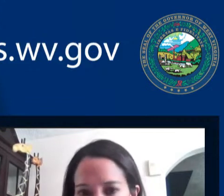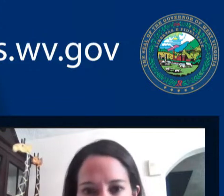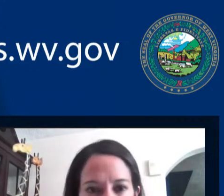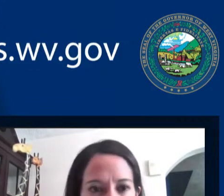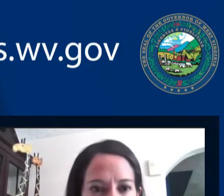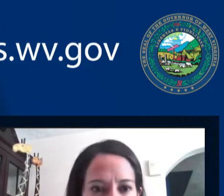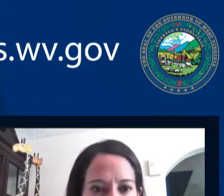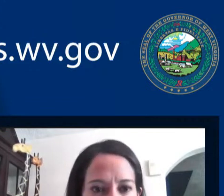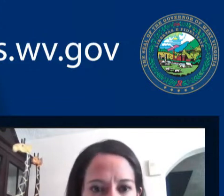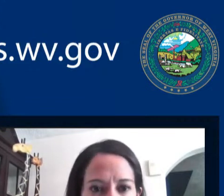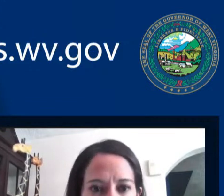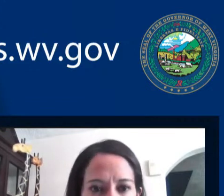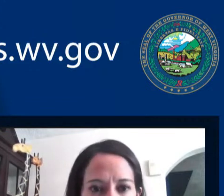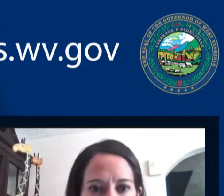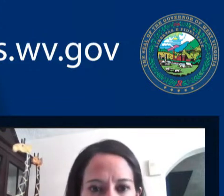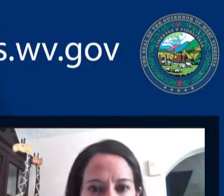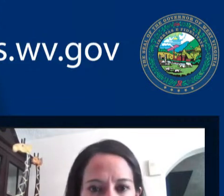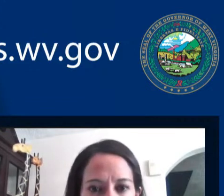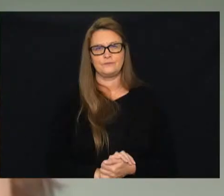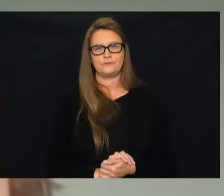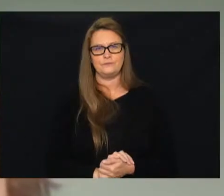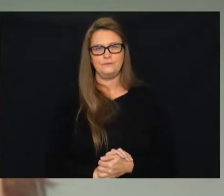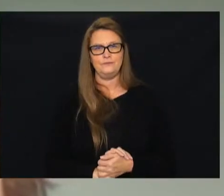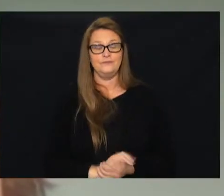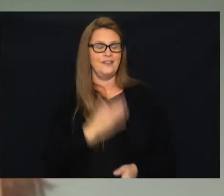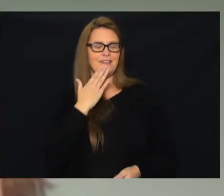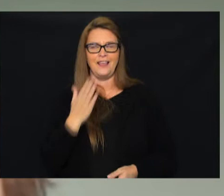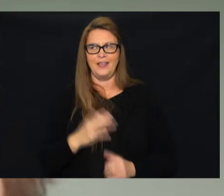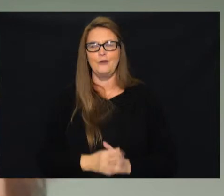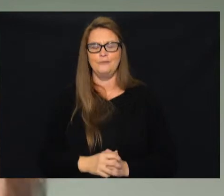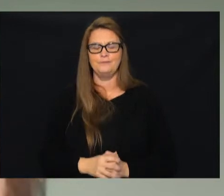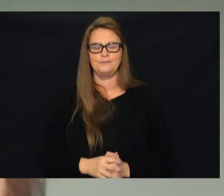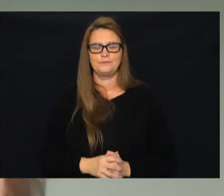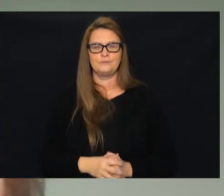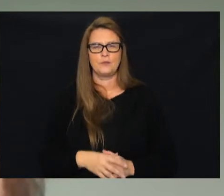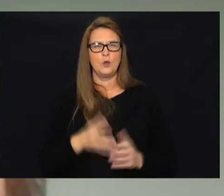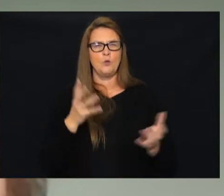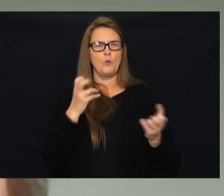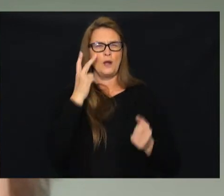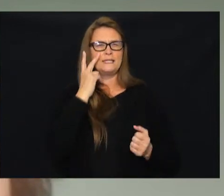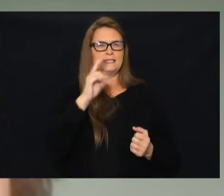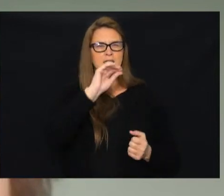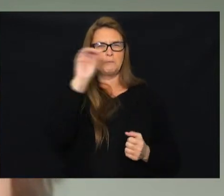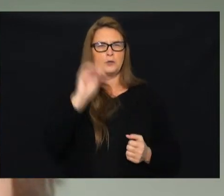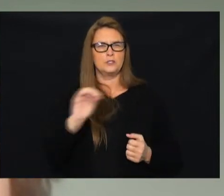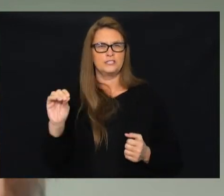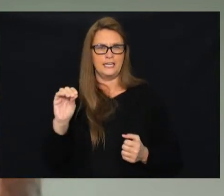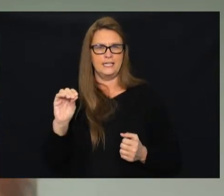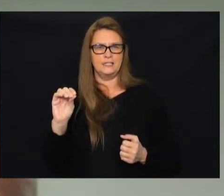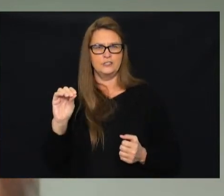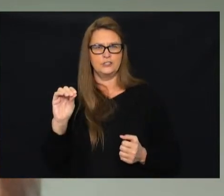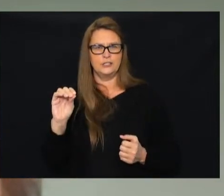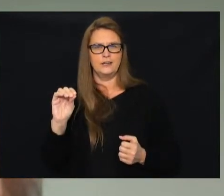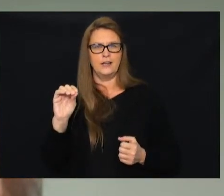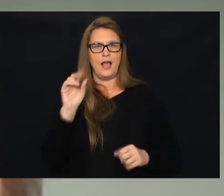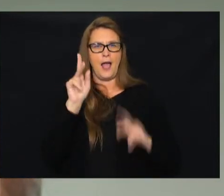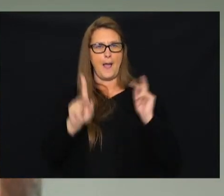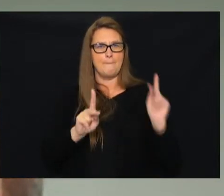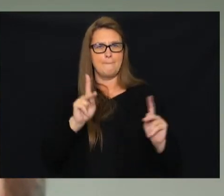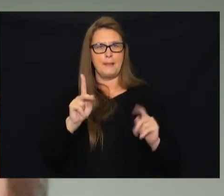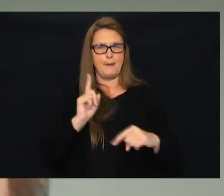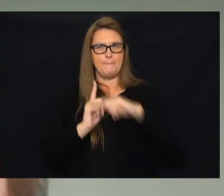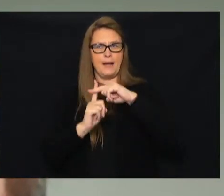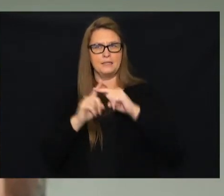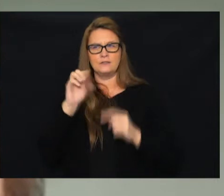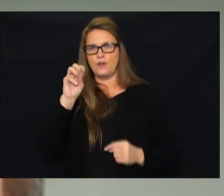Thank you. Wanted to see, we talked about the percentage of cases that have been determined to be Omicron. How is that